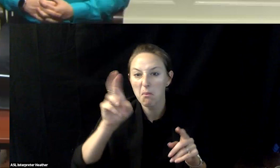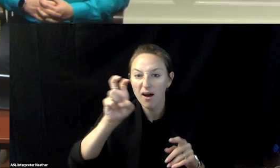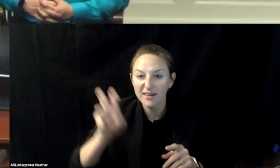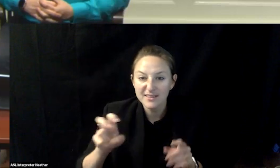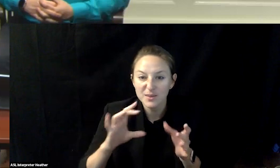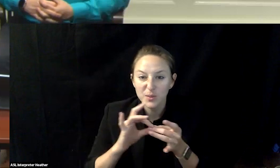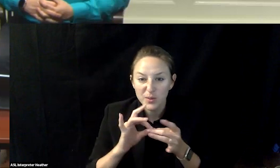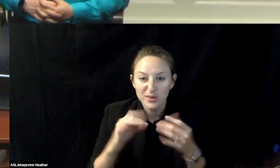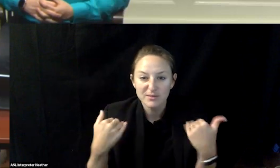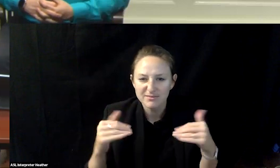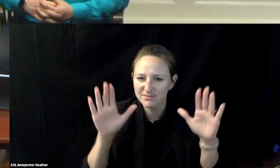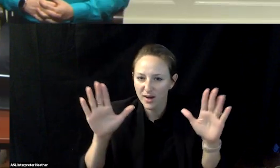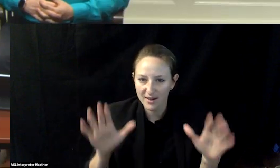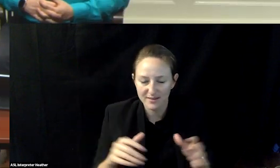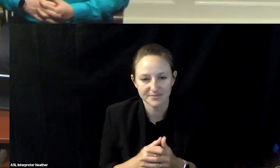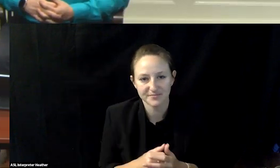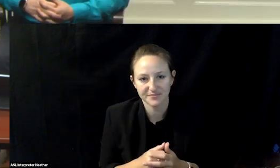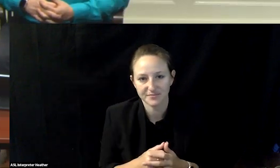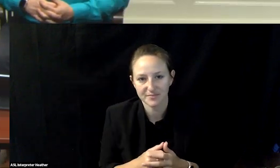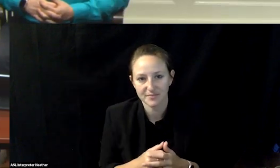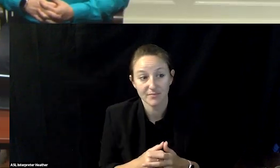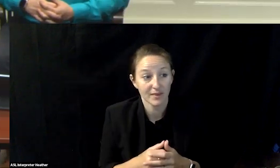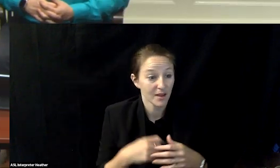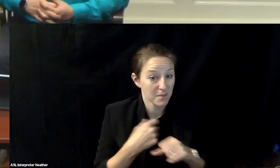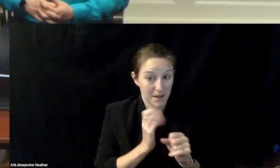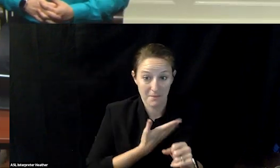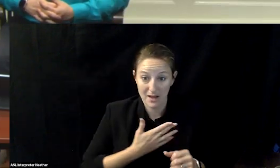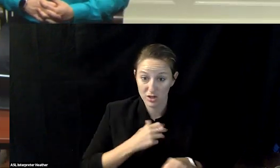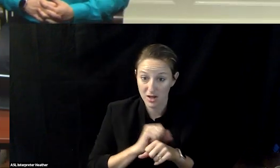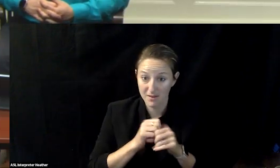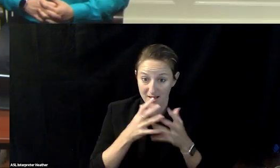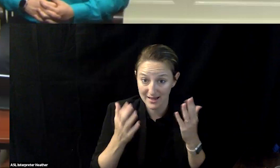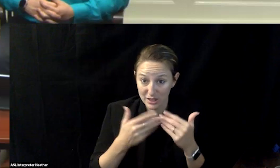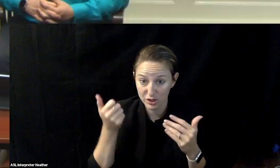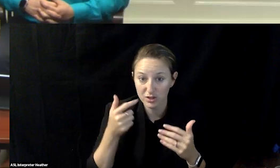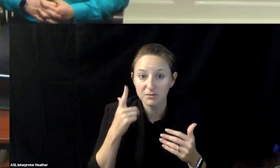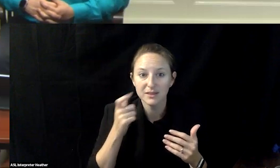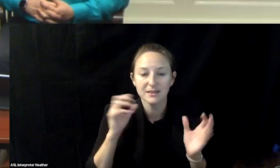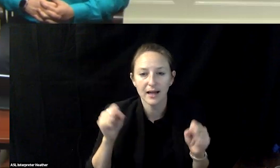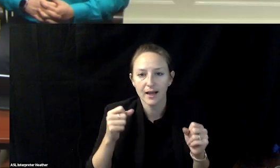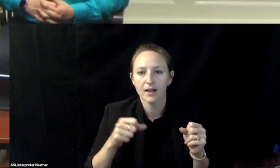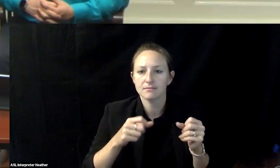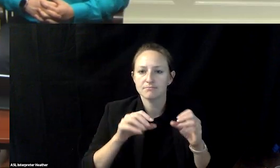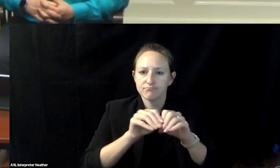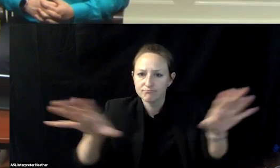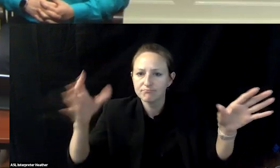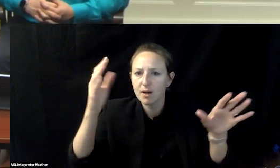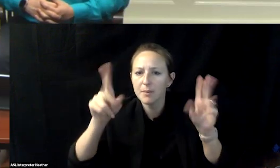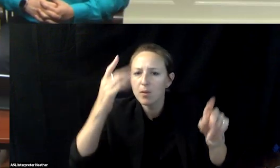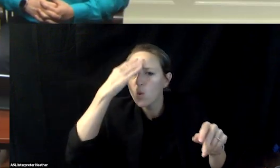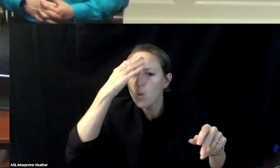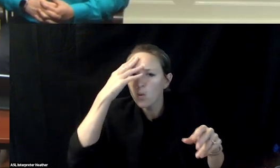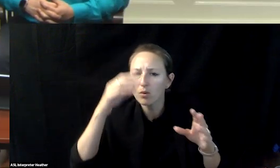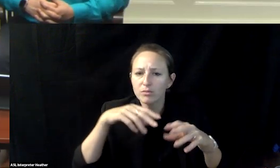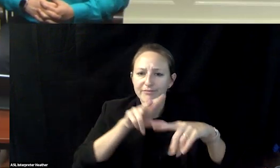great. You know, it's certainly made my job a lot easier because I can at least point to, you know, we're in the process of implementing